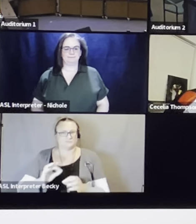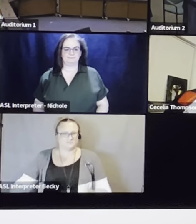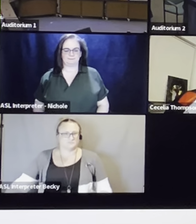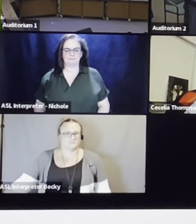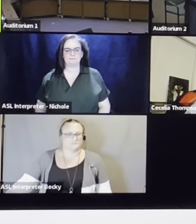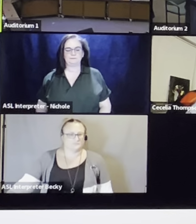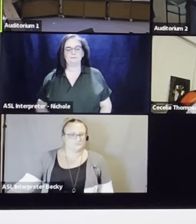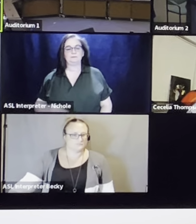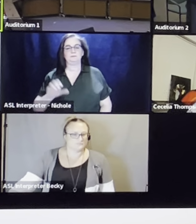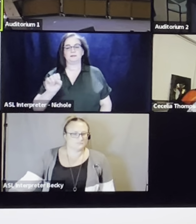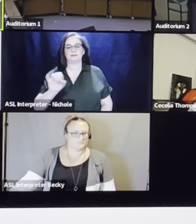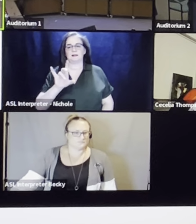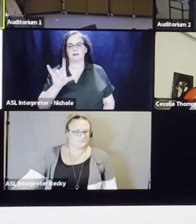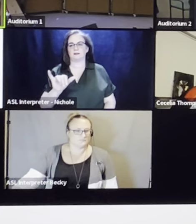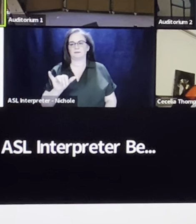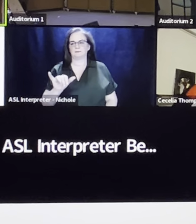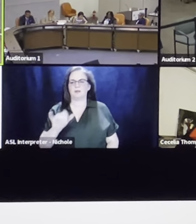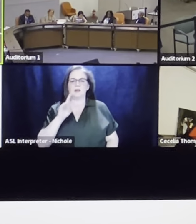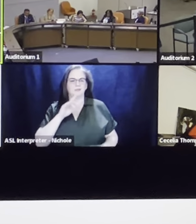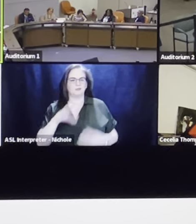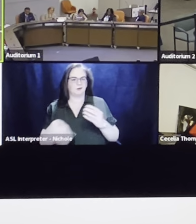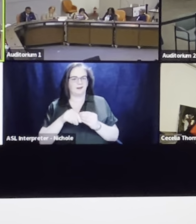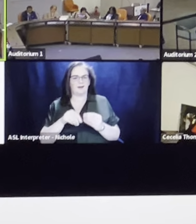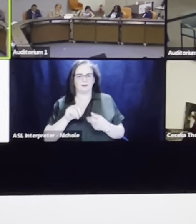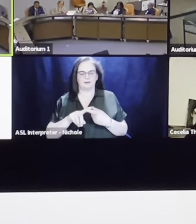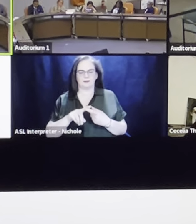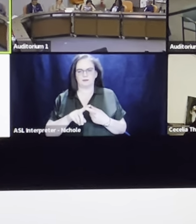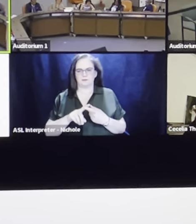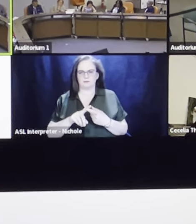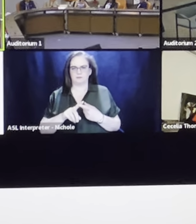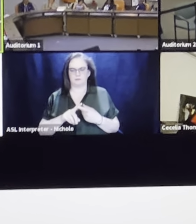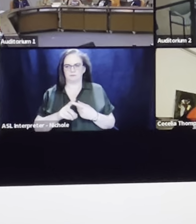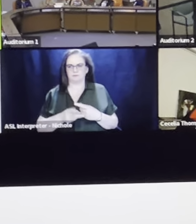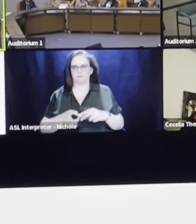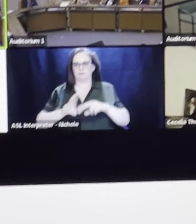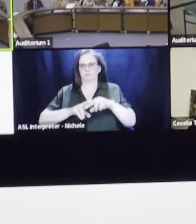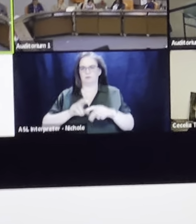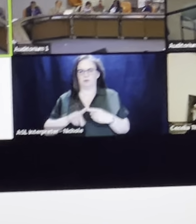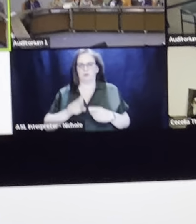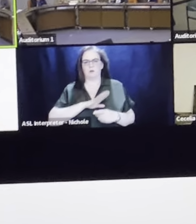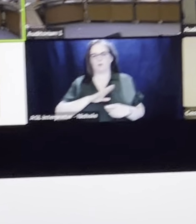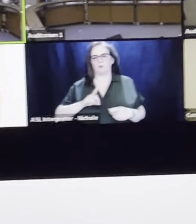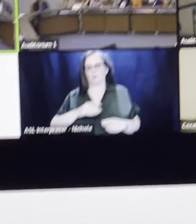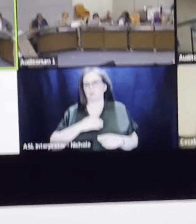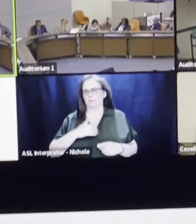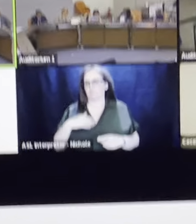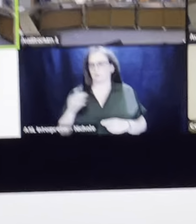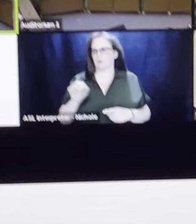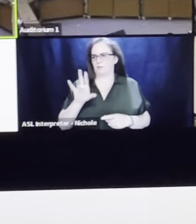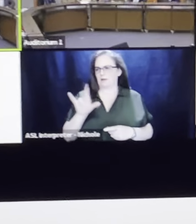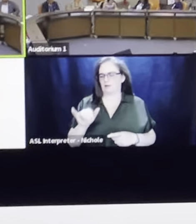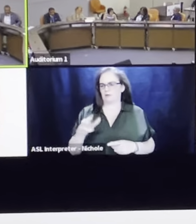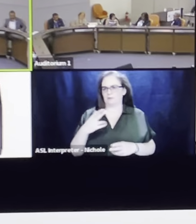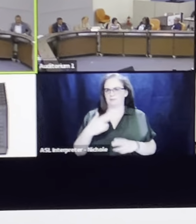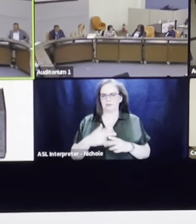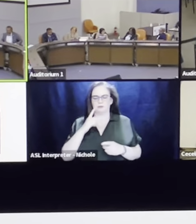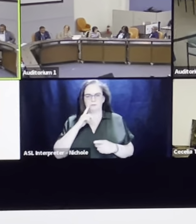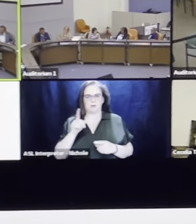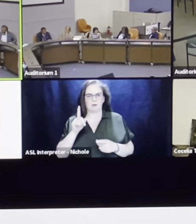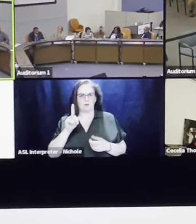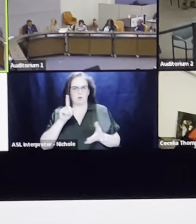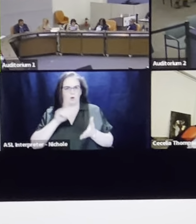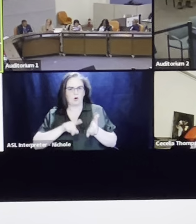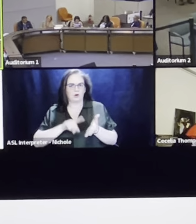Board Member Sally. I just want to add and build on, I know Board Member Mallory mentioned, right, that the audit or the discipline